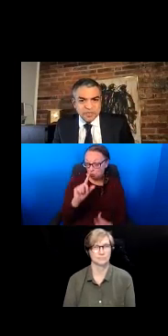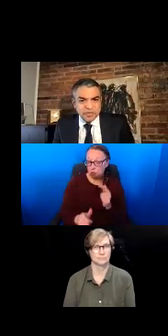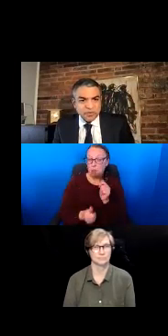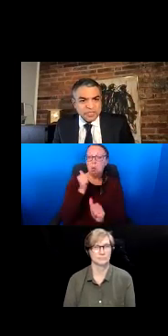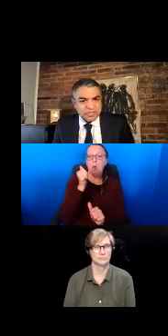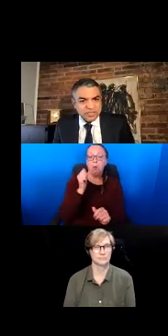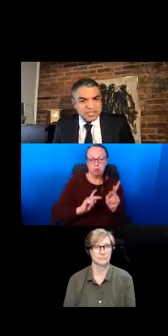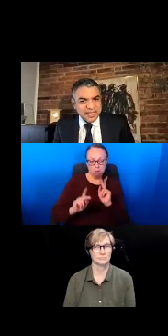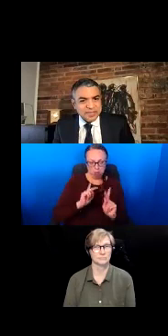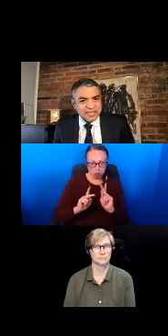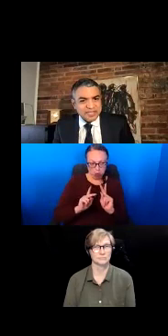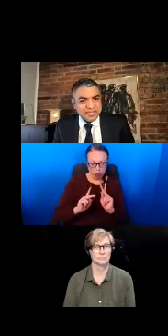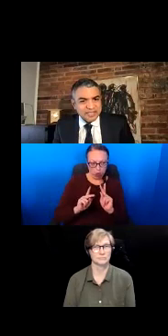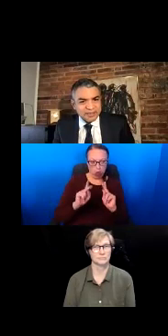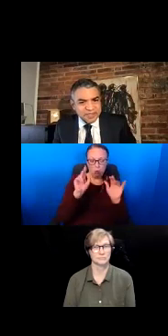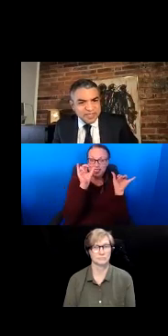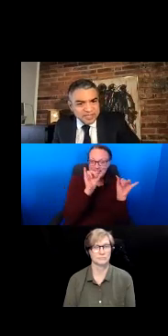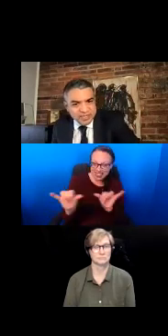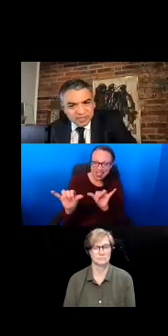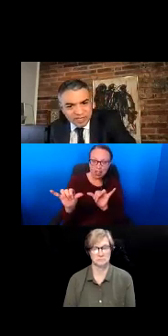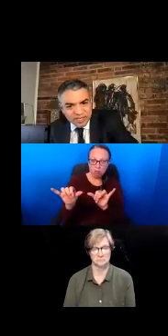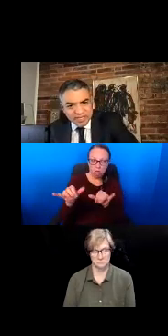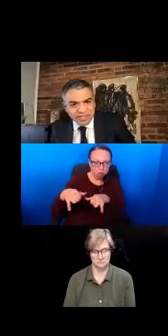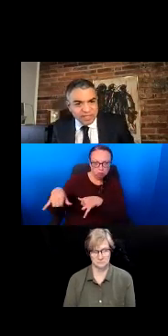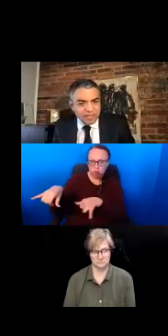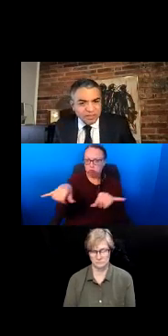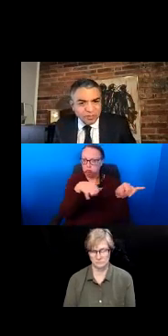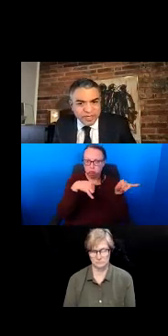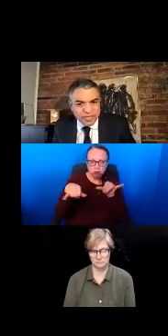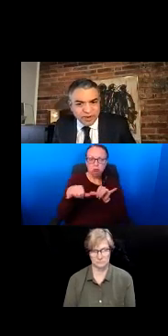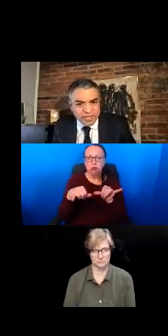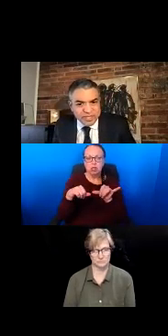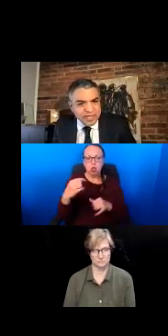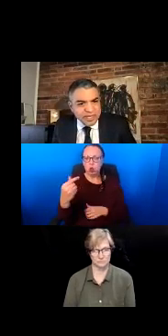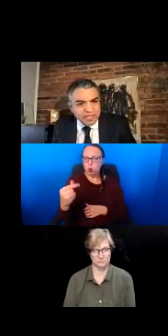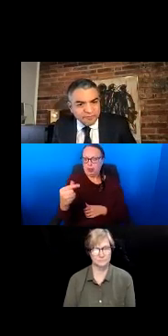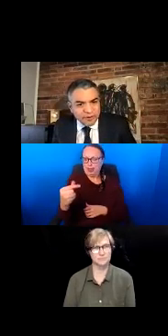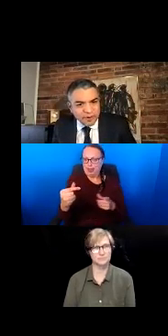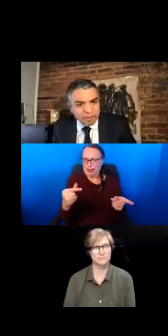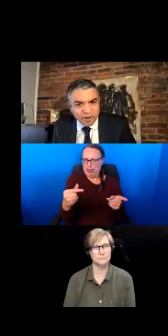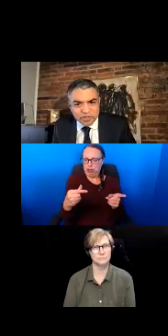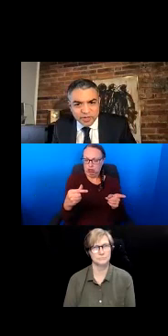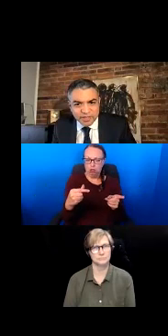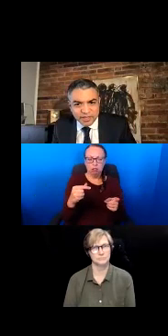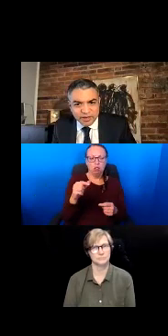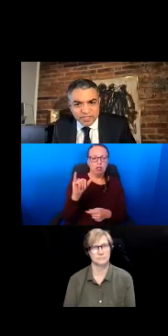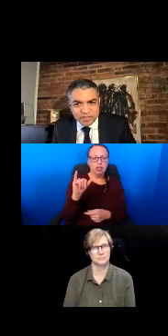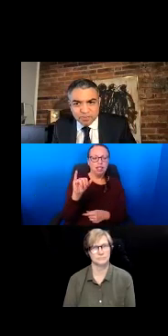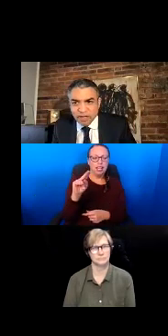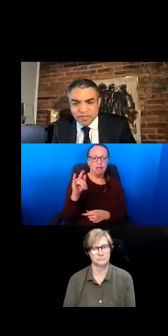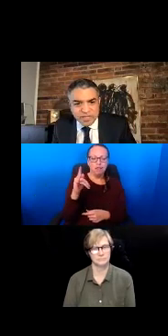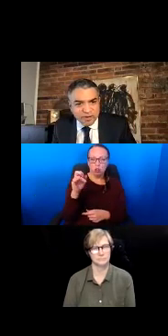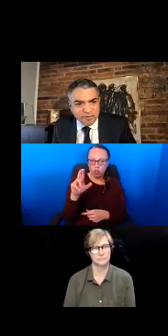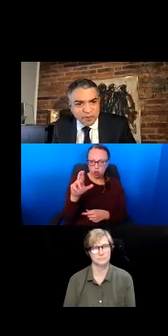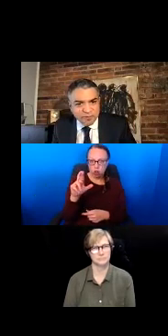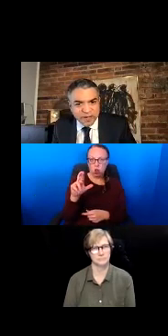individuals was the same site. It was this site in the green here. It's in the inferior pars triangularis. It's